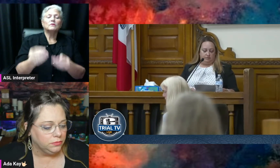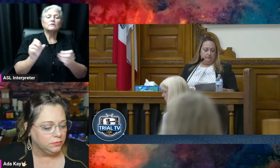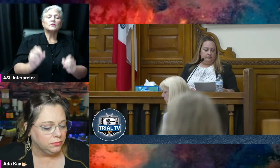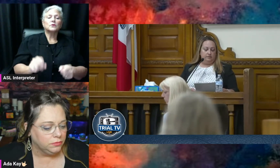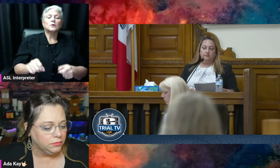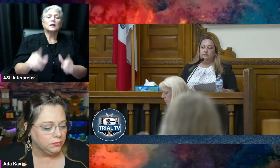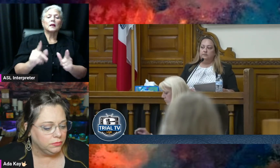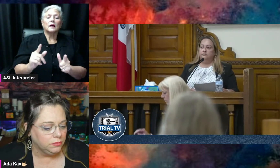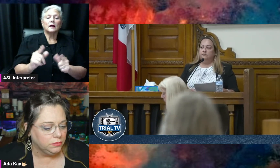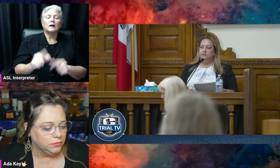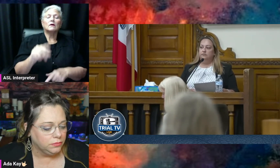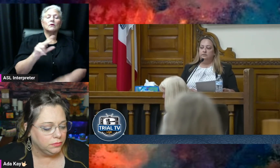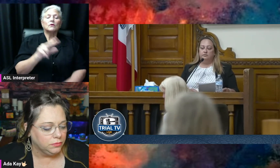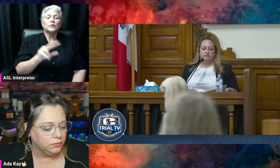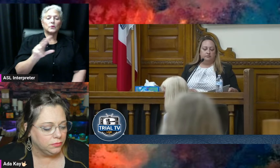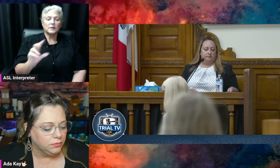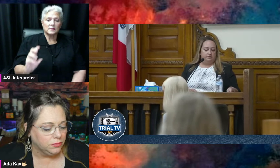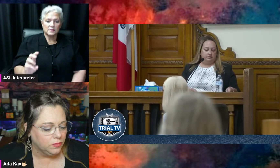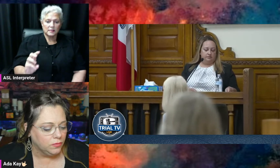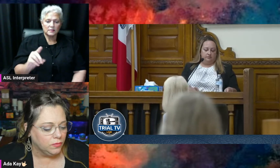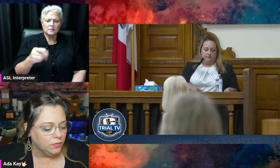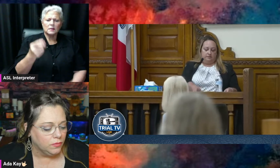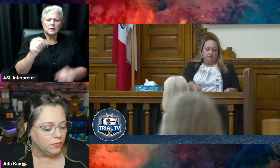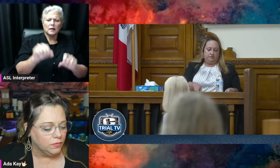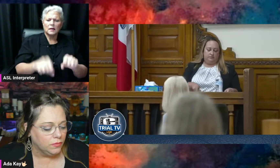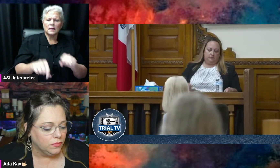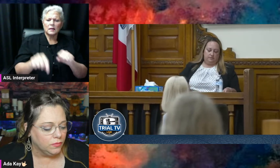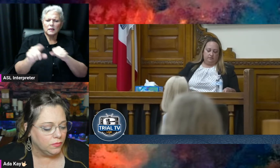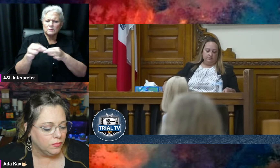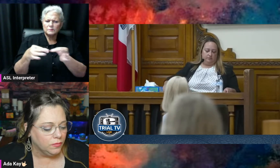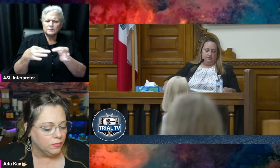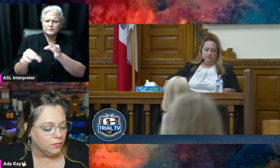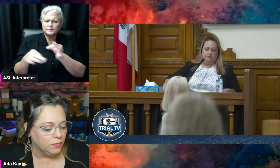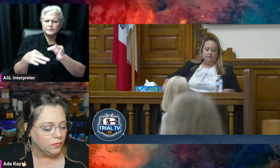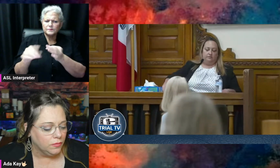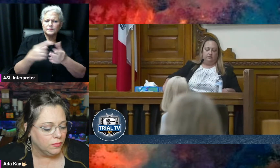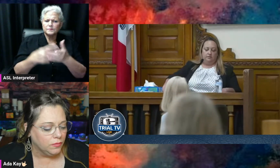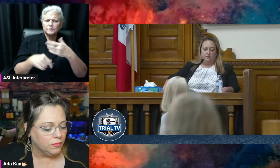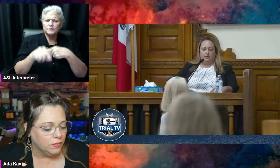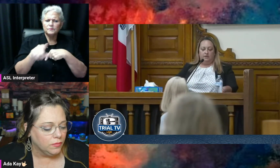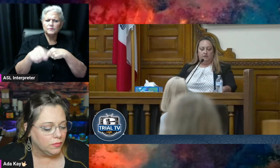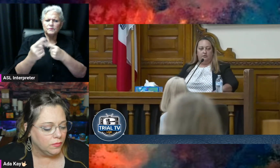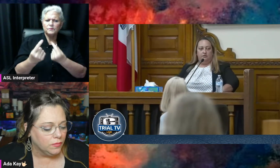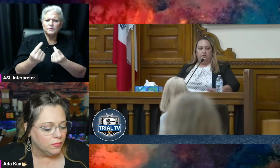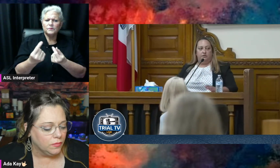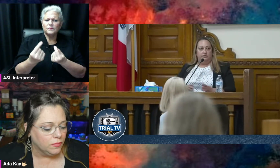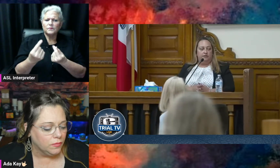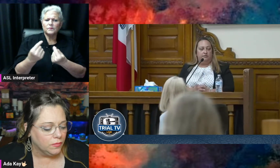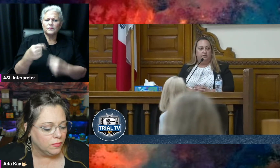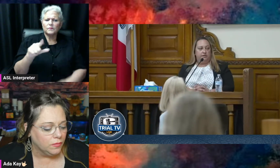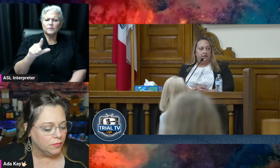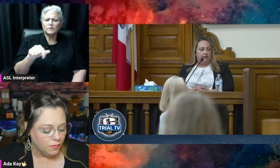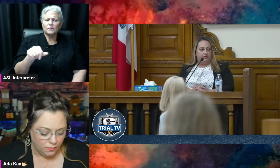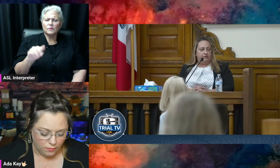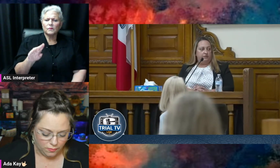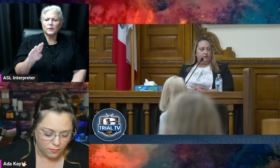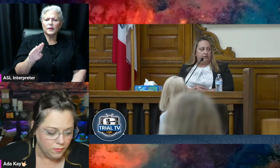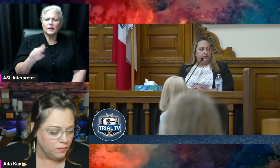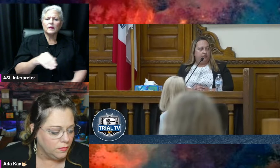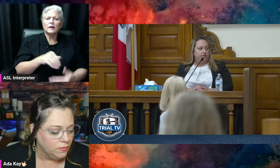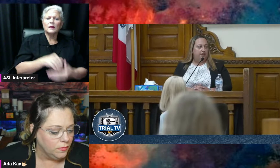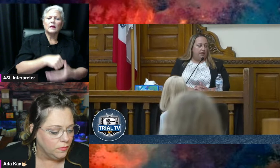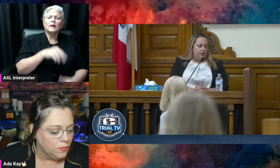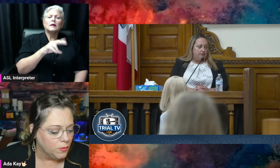admitted. Could you explain just what it is that you do at the laboratory? So in the DNA